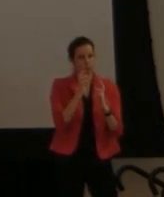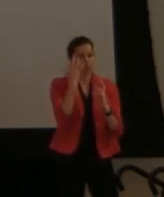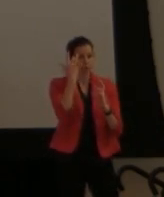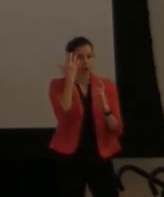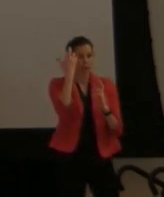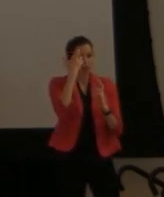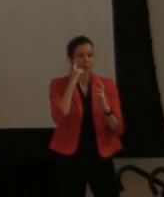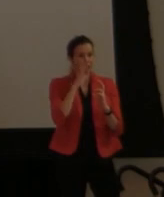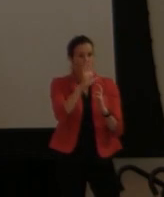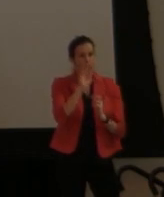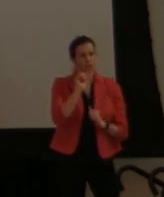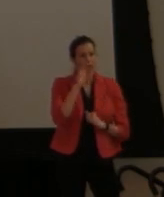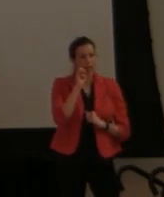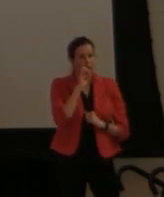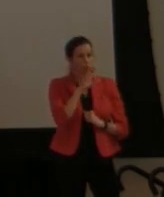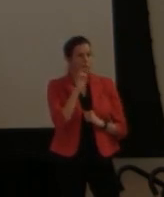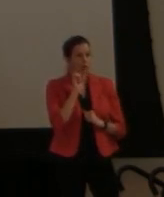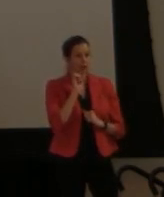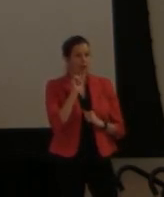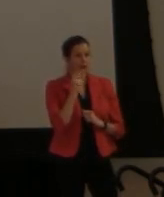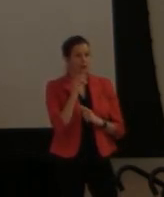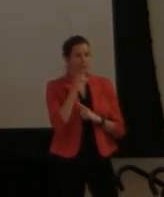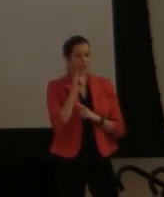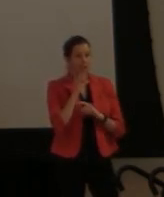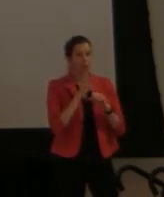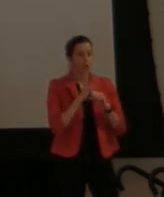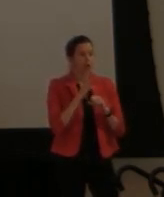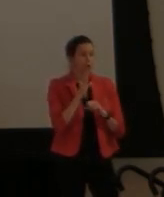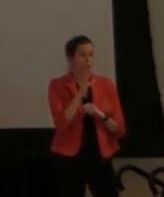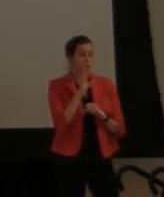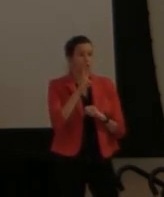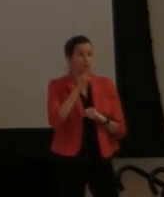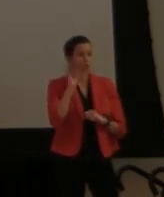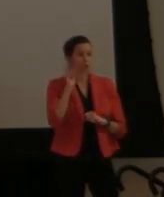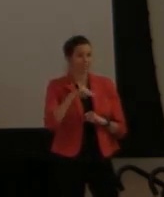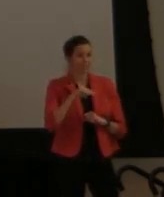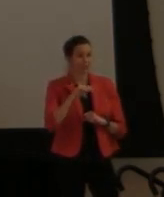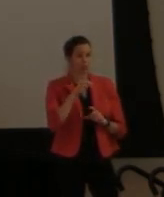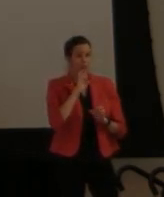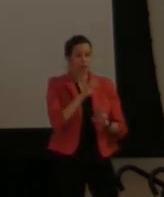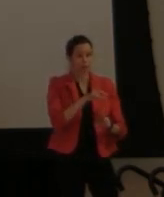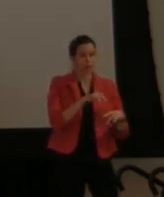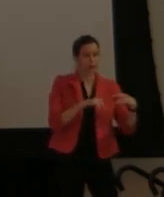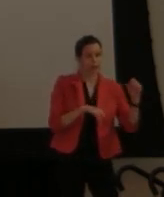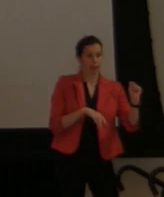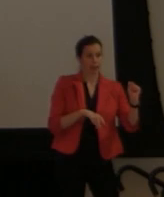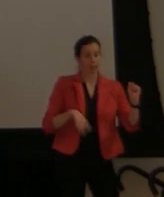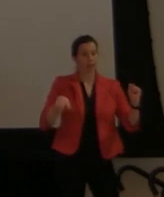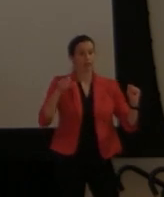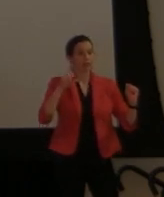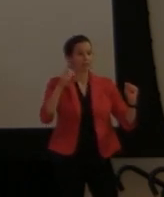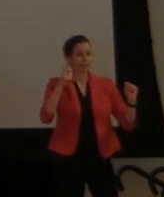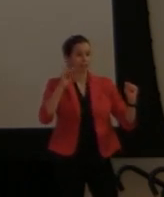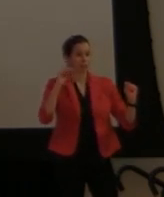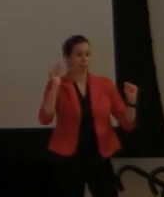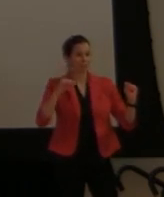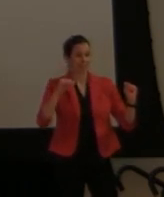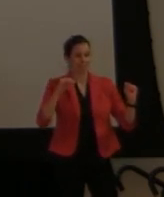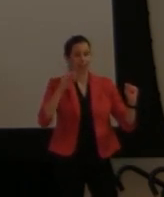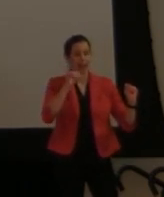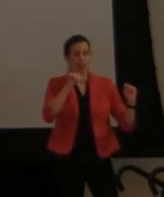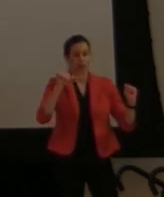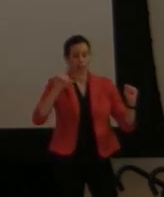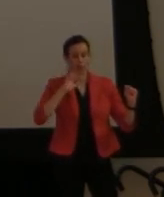or ethnicity? Overall, 2% reported yes, compared to 10% of African Americans who reported